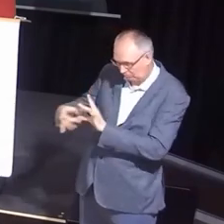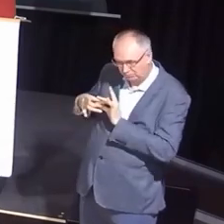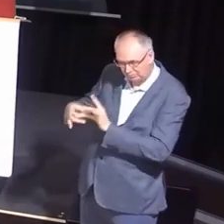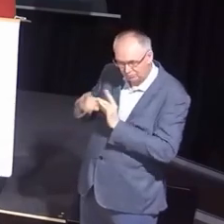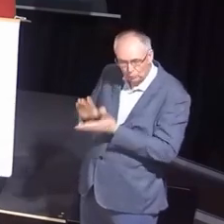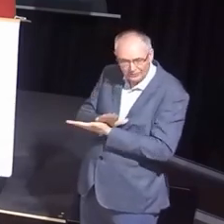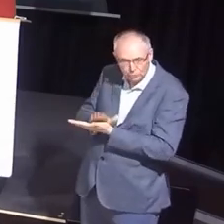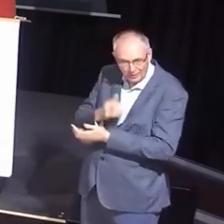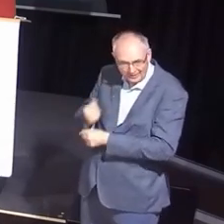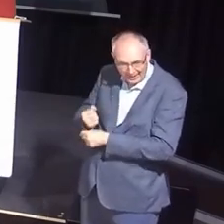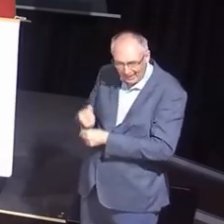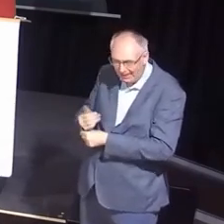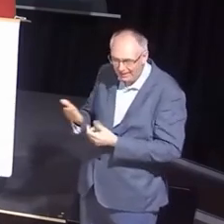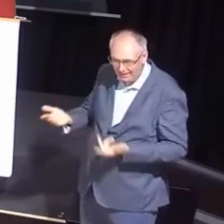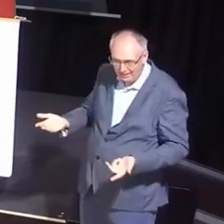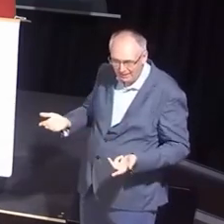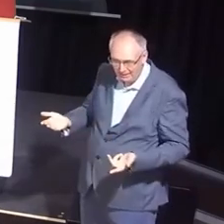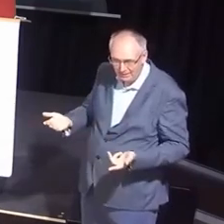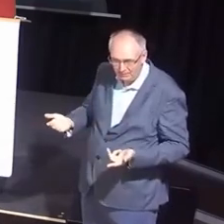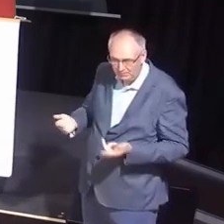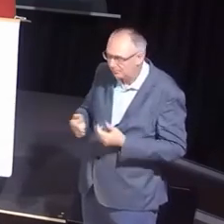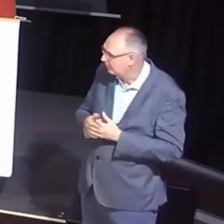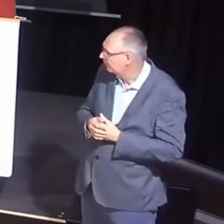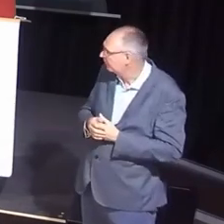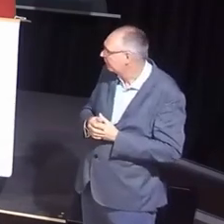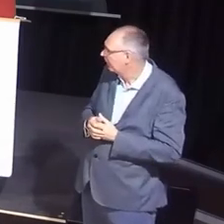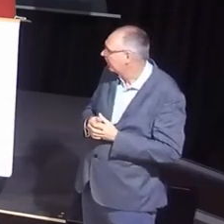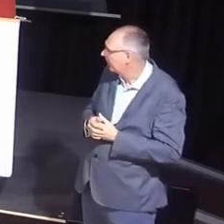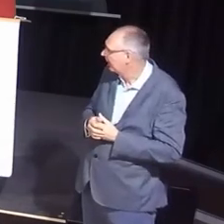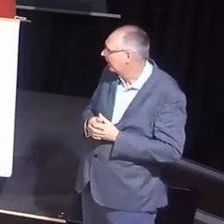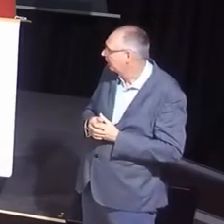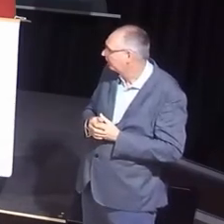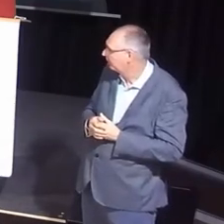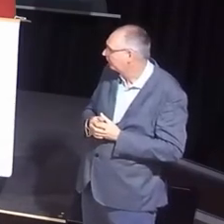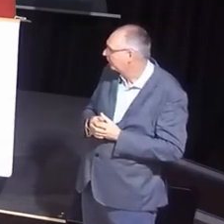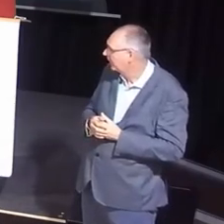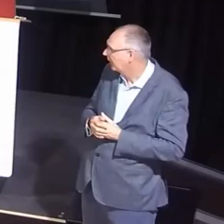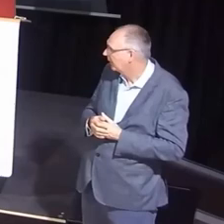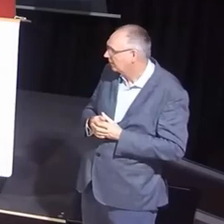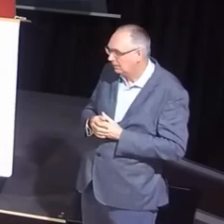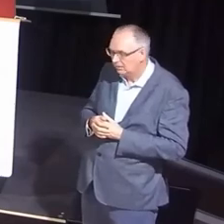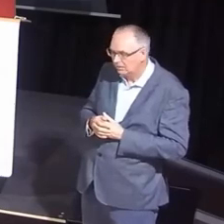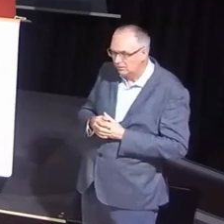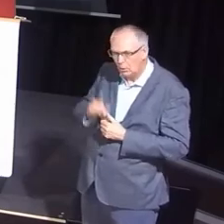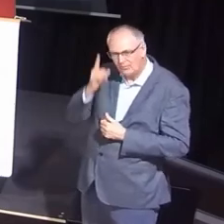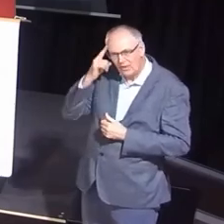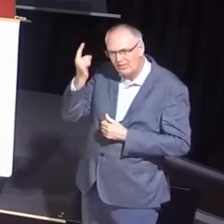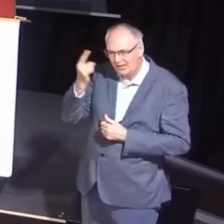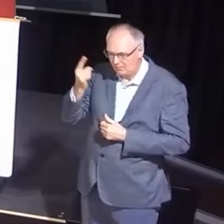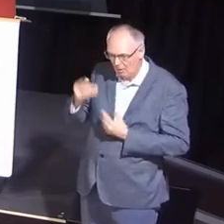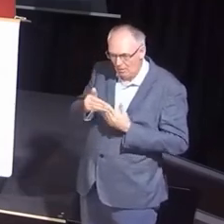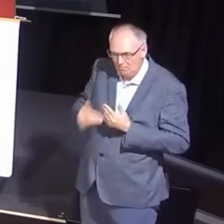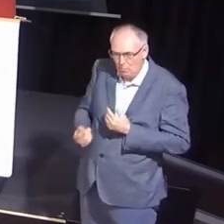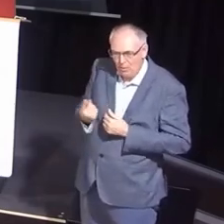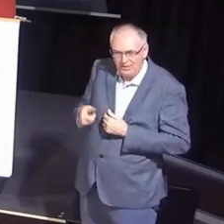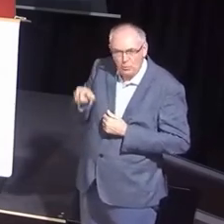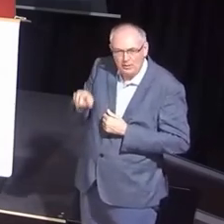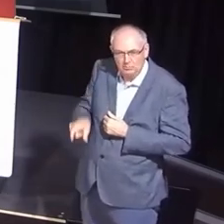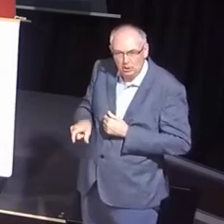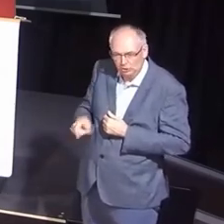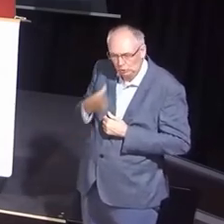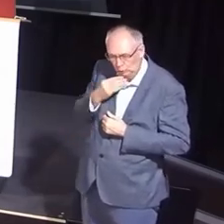enjoy gaming, which is necessarily accessible for them. So think about how more than one person can actually play on one controller as